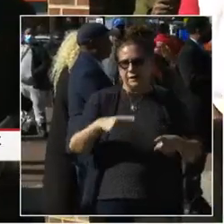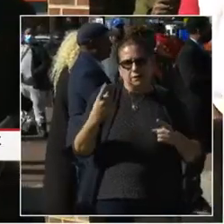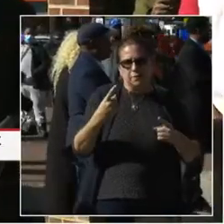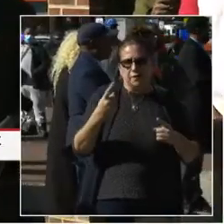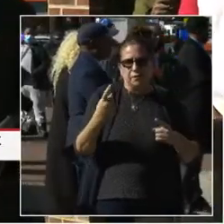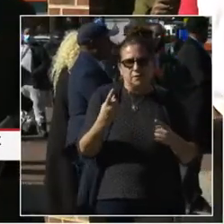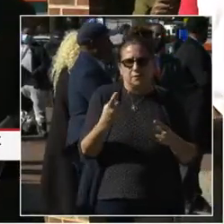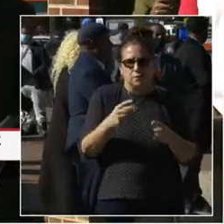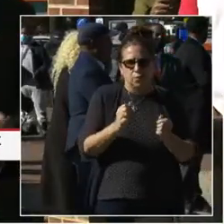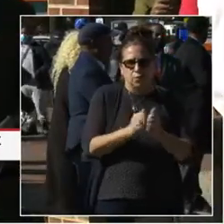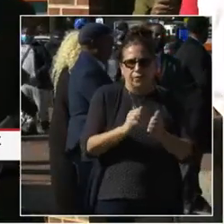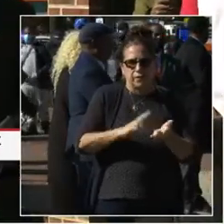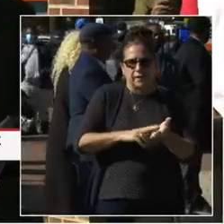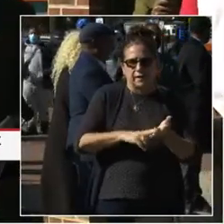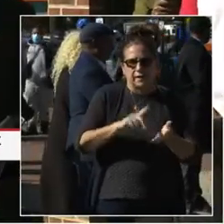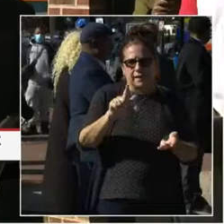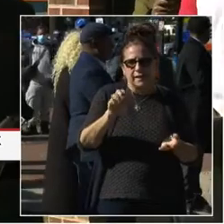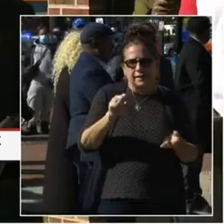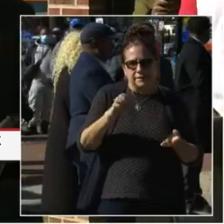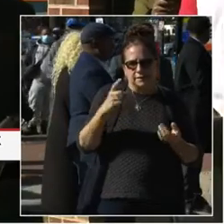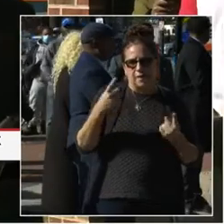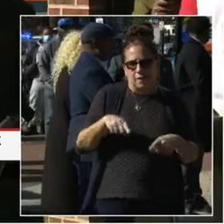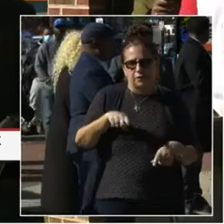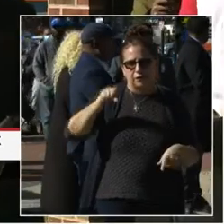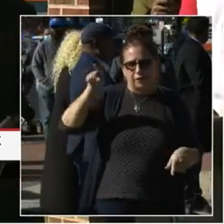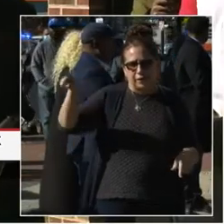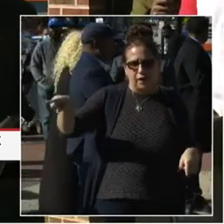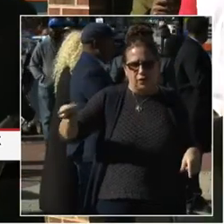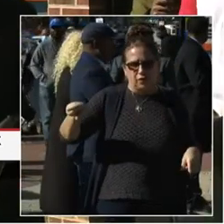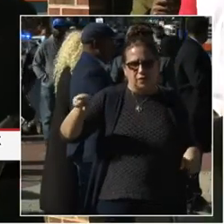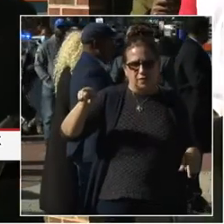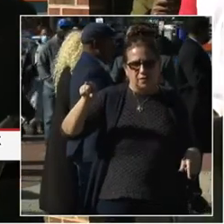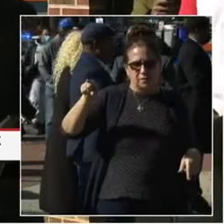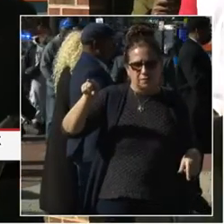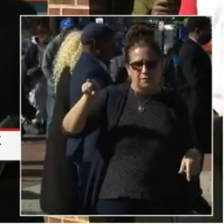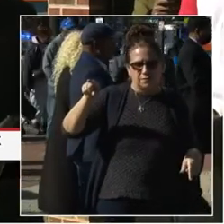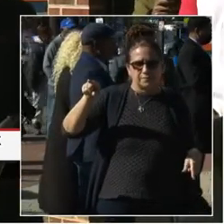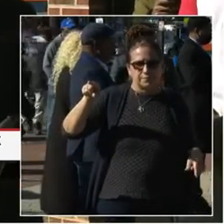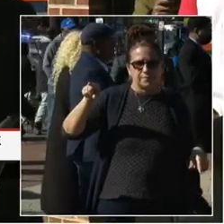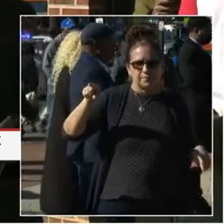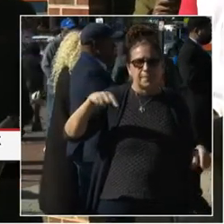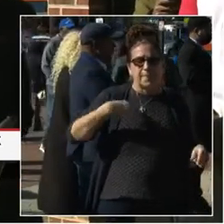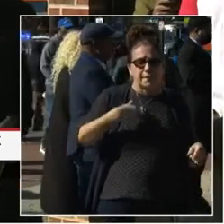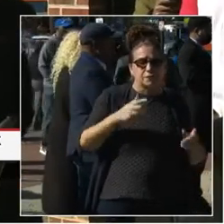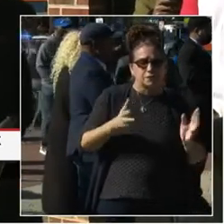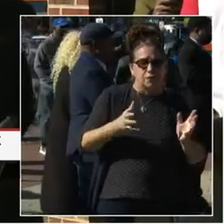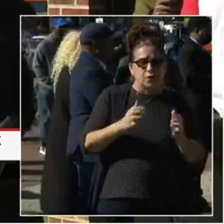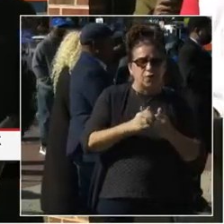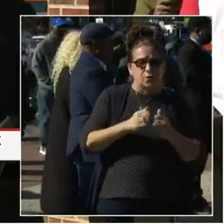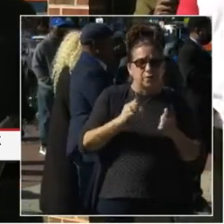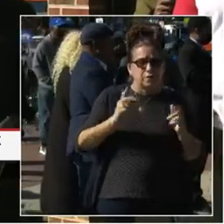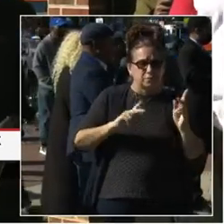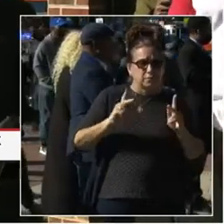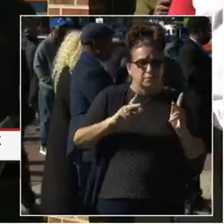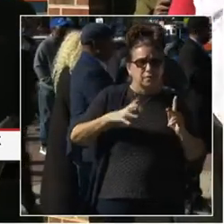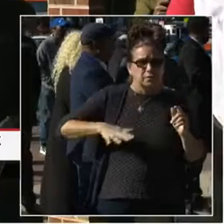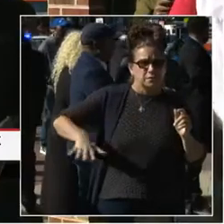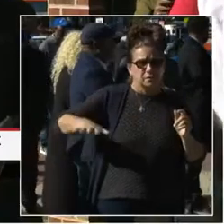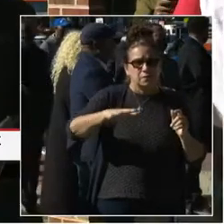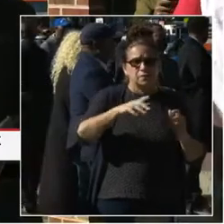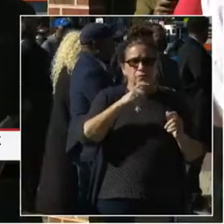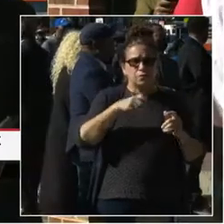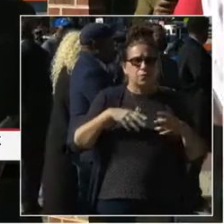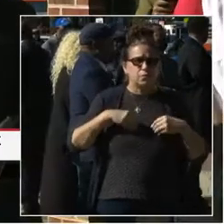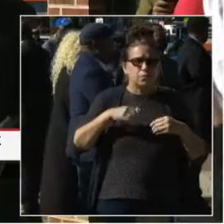been my conversation with the property owner down there, that we're going to continue to work with them to